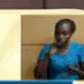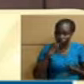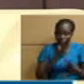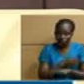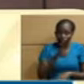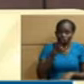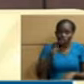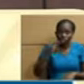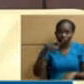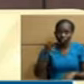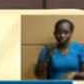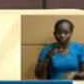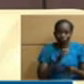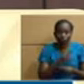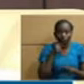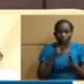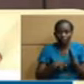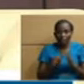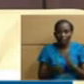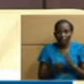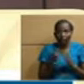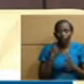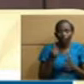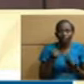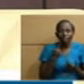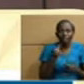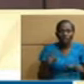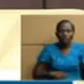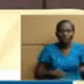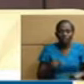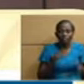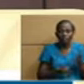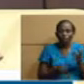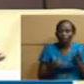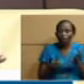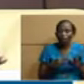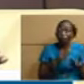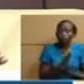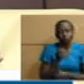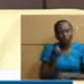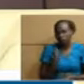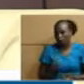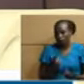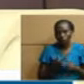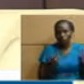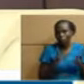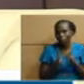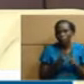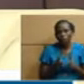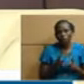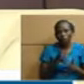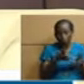being eaten alive on social media for the arrogant tone of his letter, it's understandable where that is coming from. People are